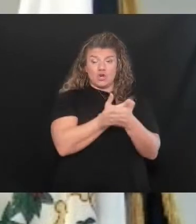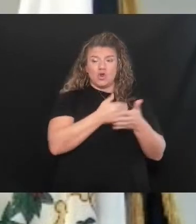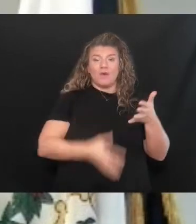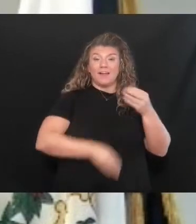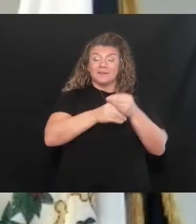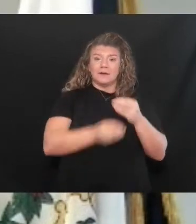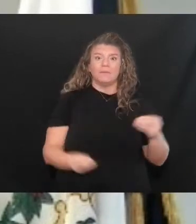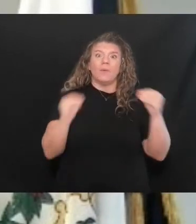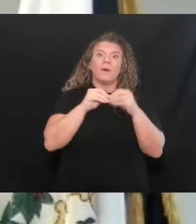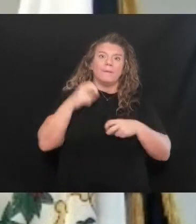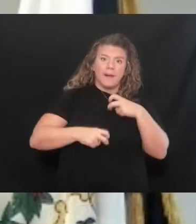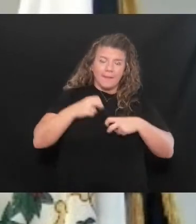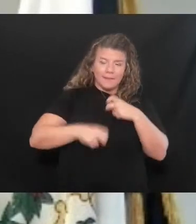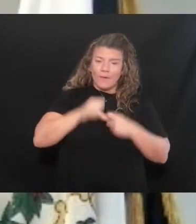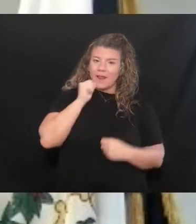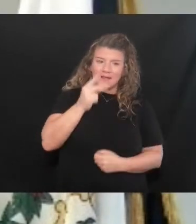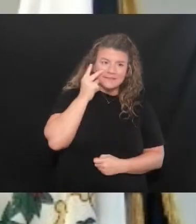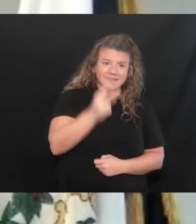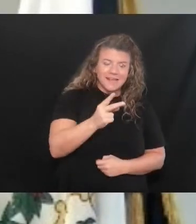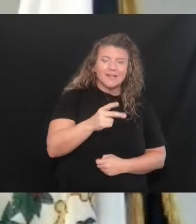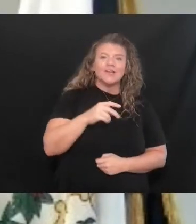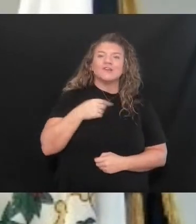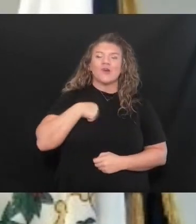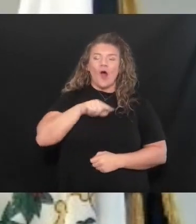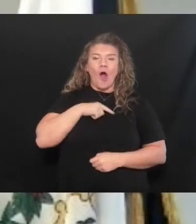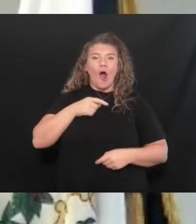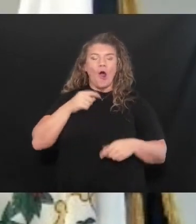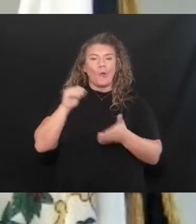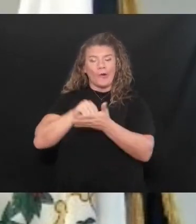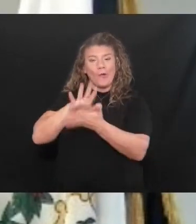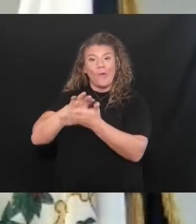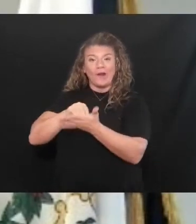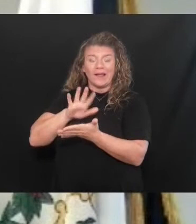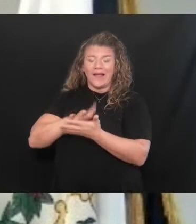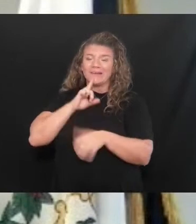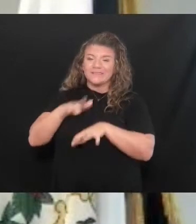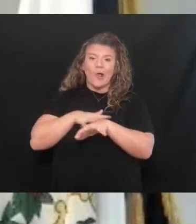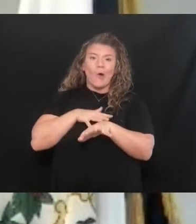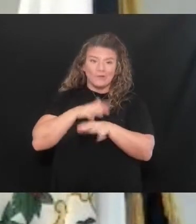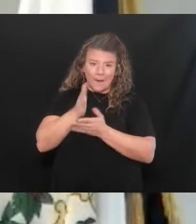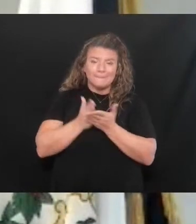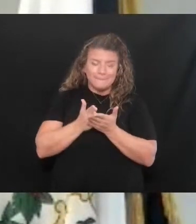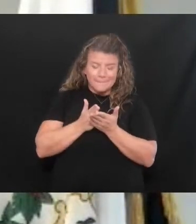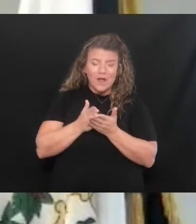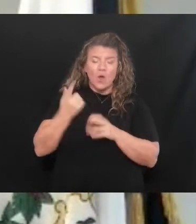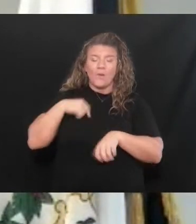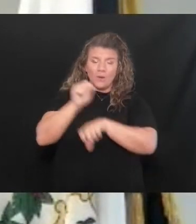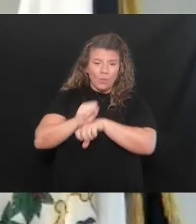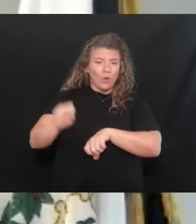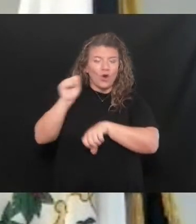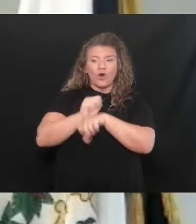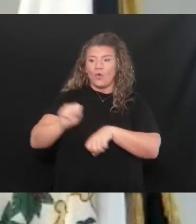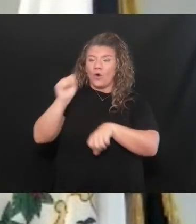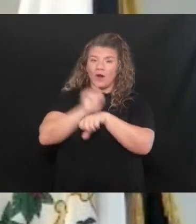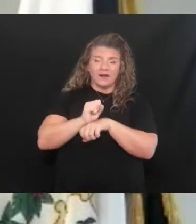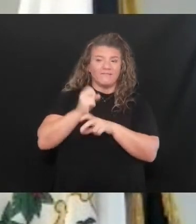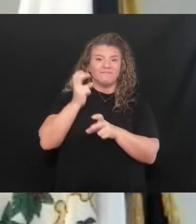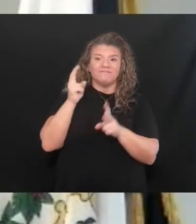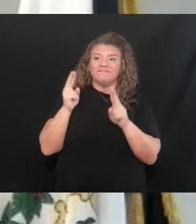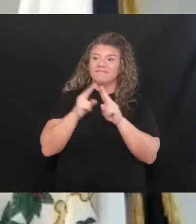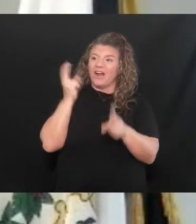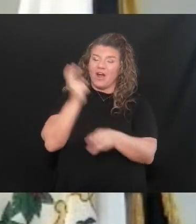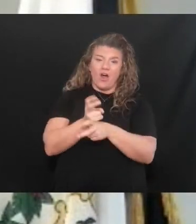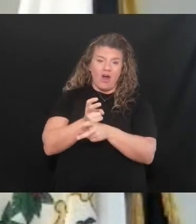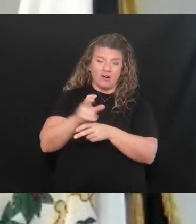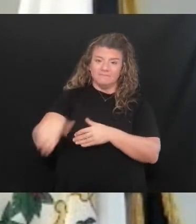were unforeseen, but it's slowed down case reporting in some counties. Our dashboard team worked into the very late